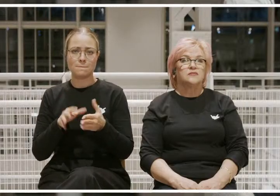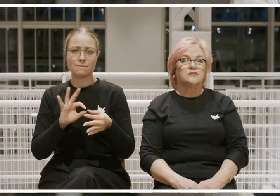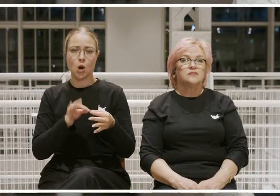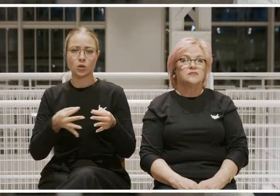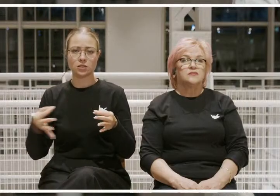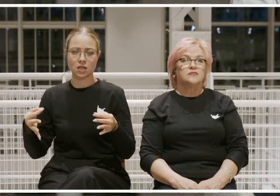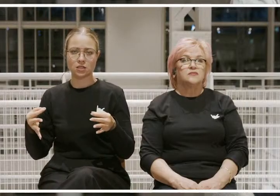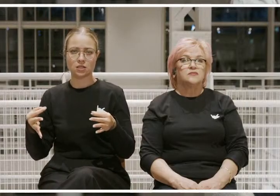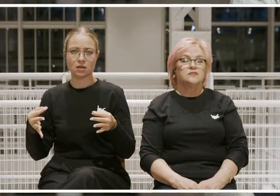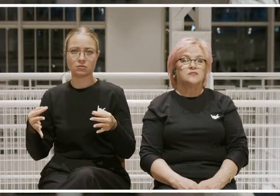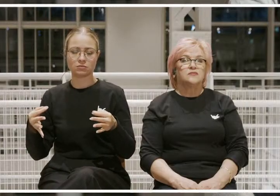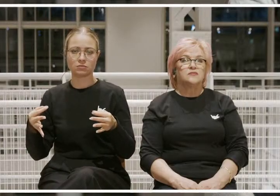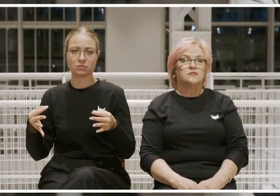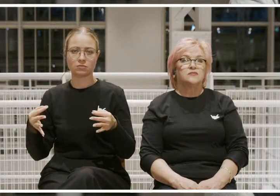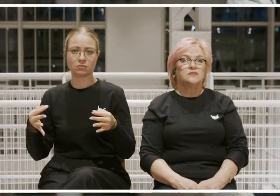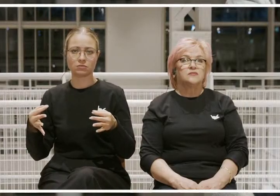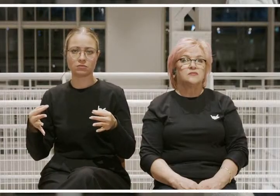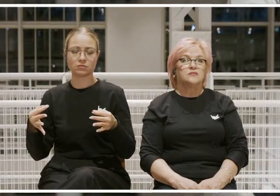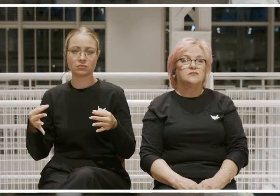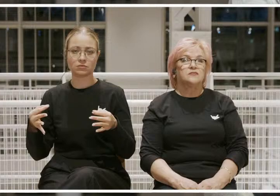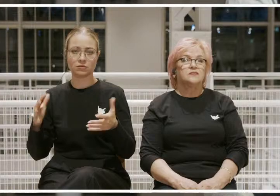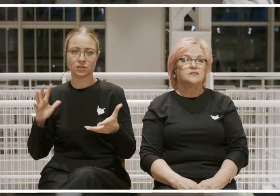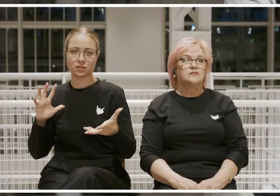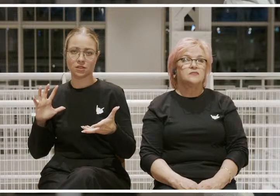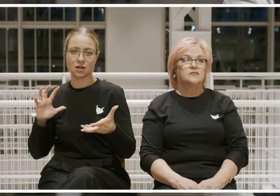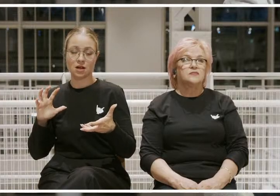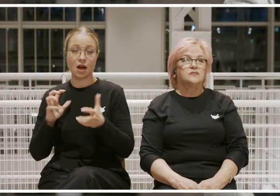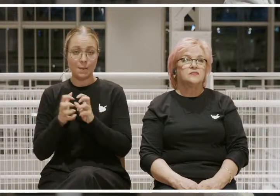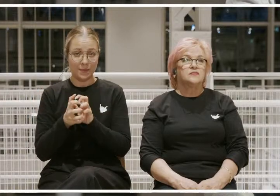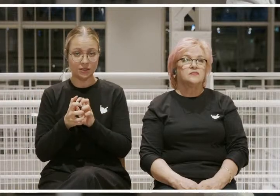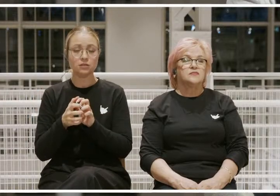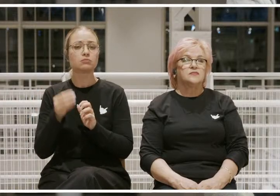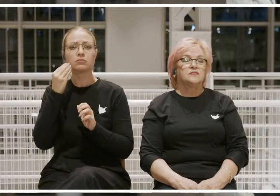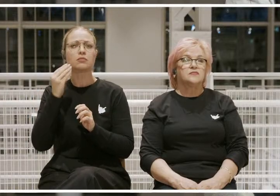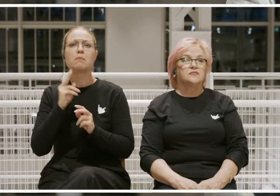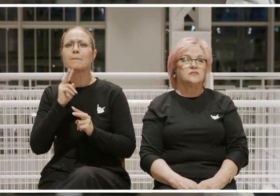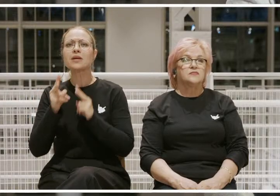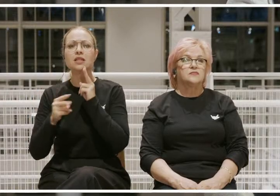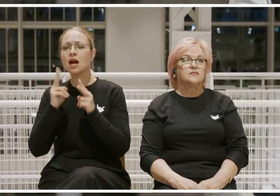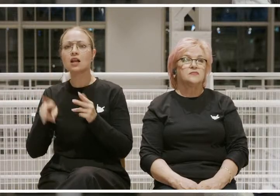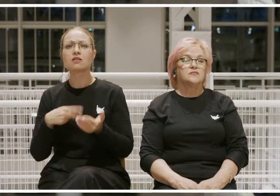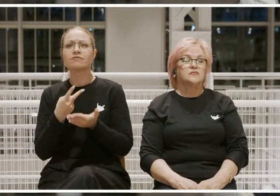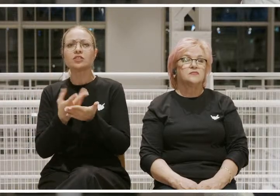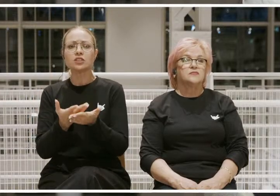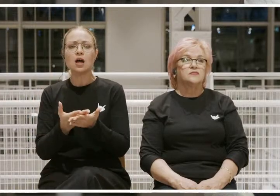and made visible long-term projects.